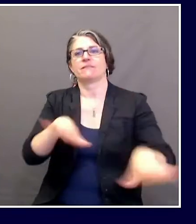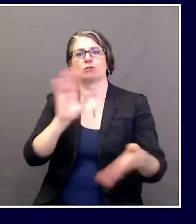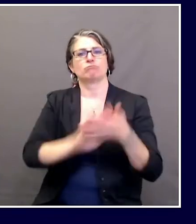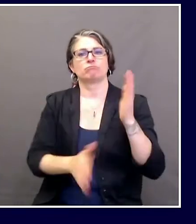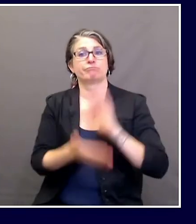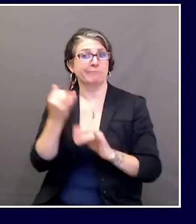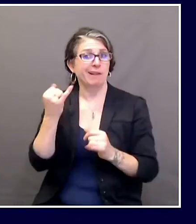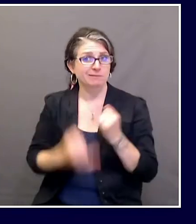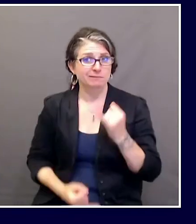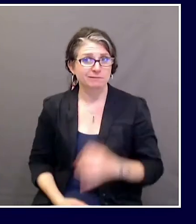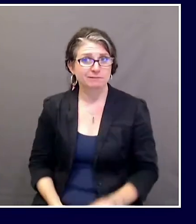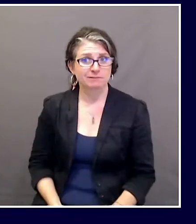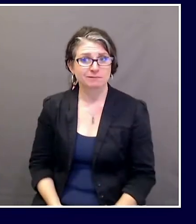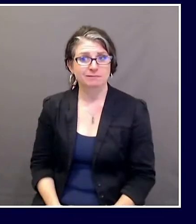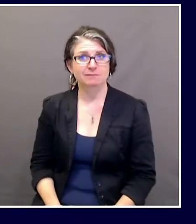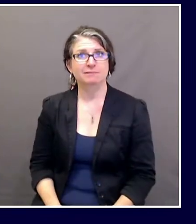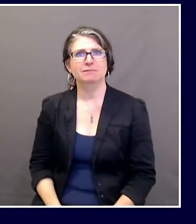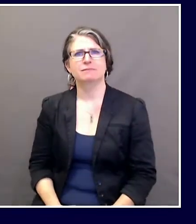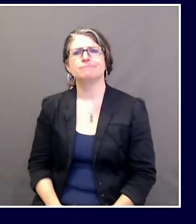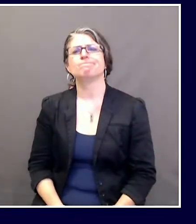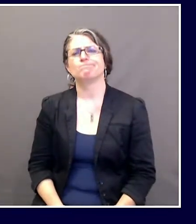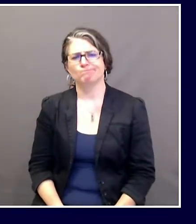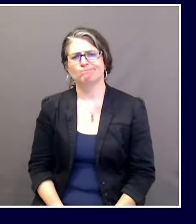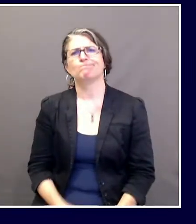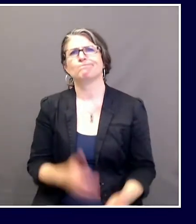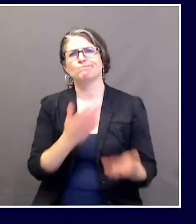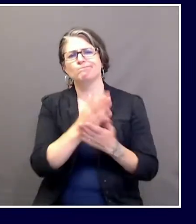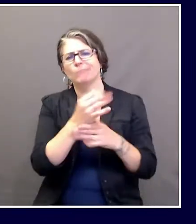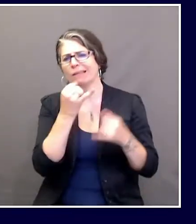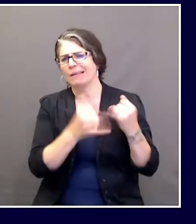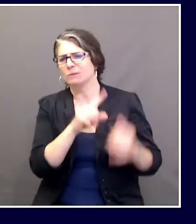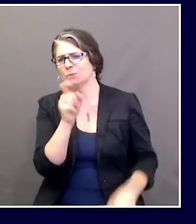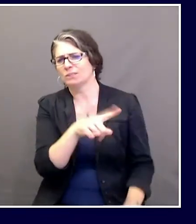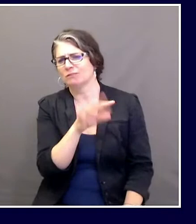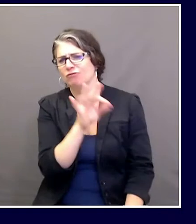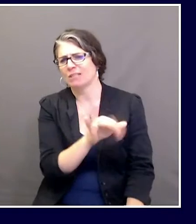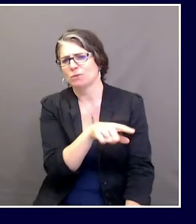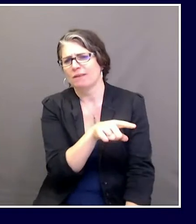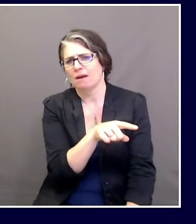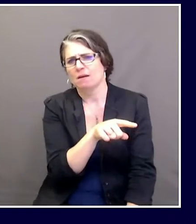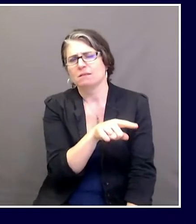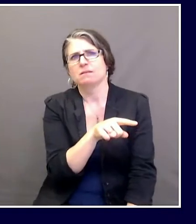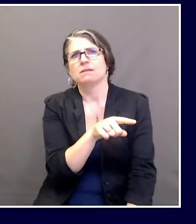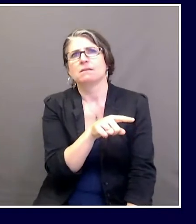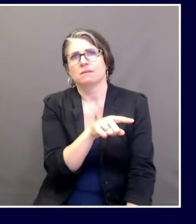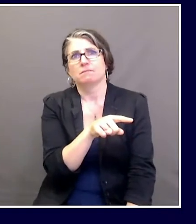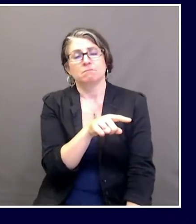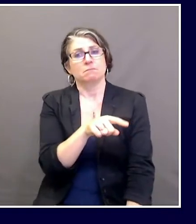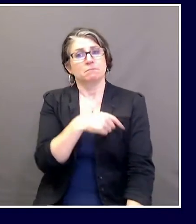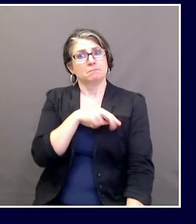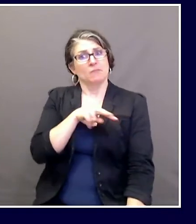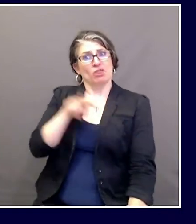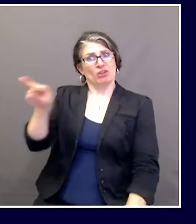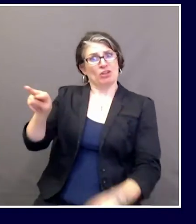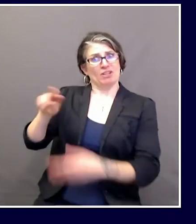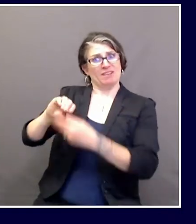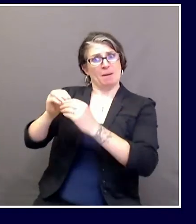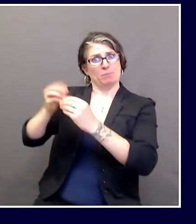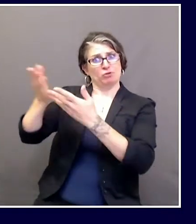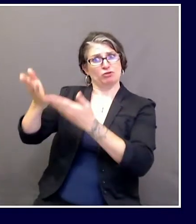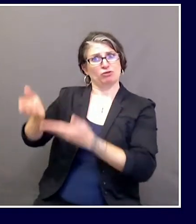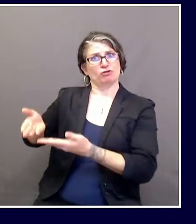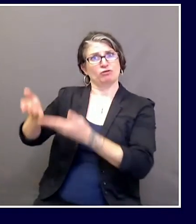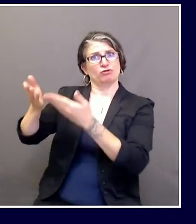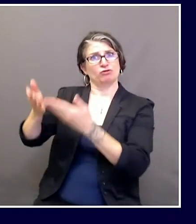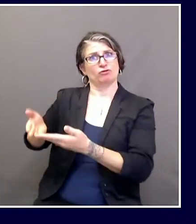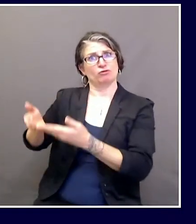thing. There's still kind of a rural-urban divide in terms of the rural counties having a lower